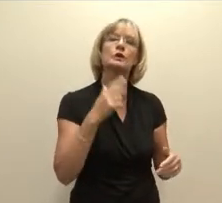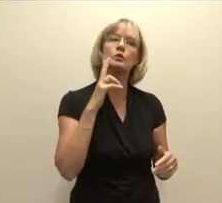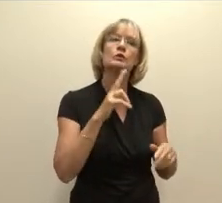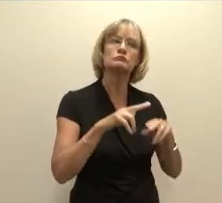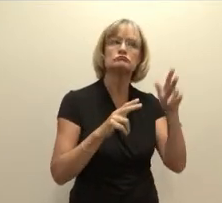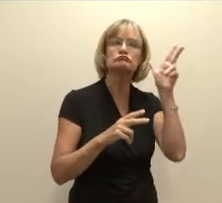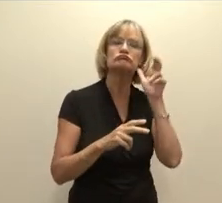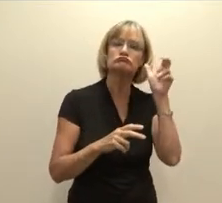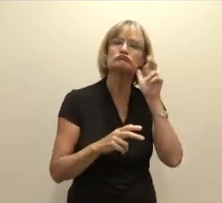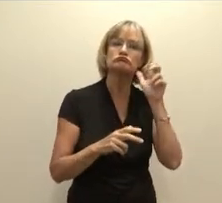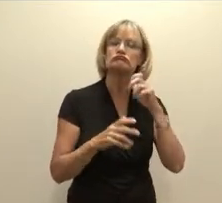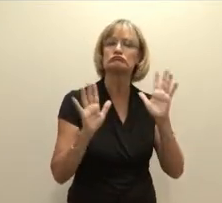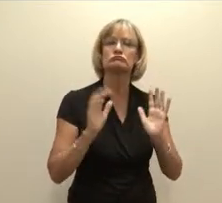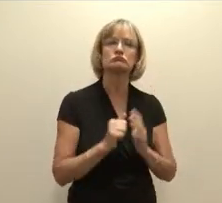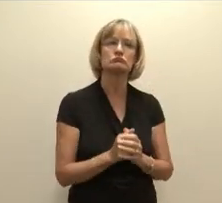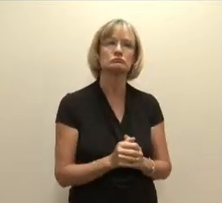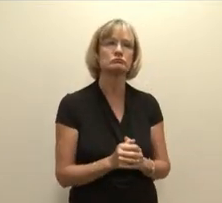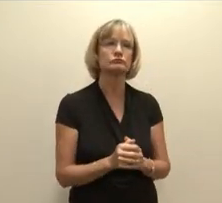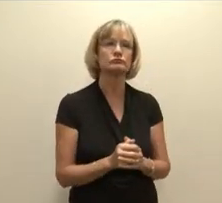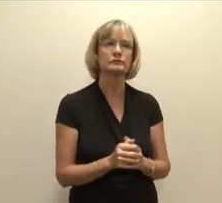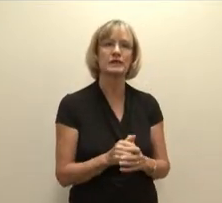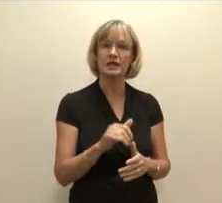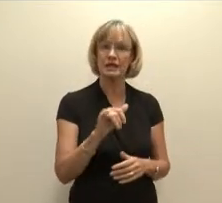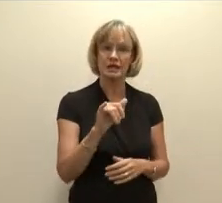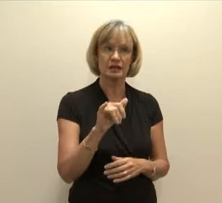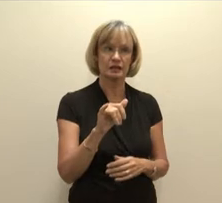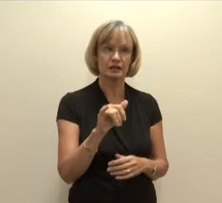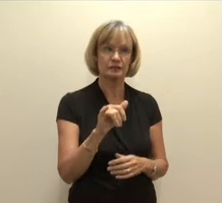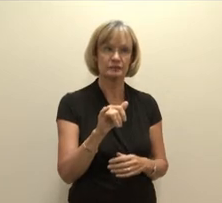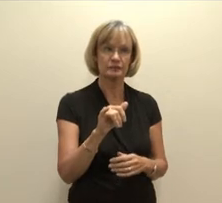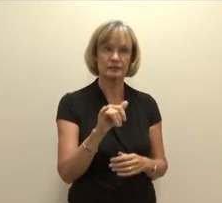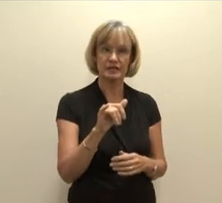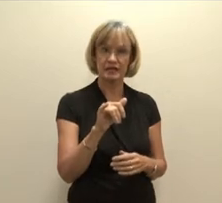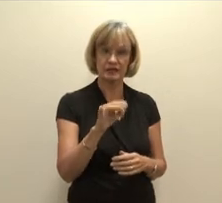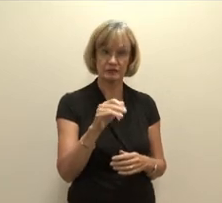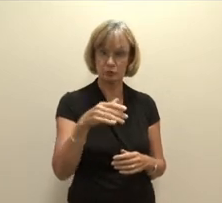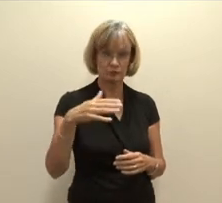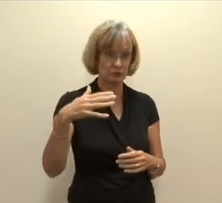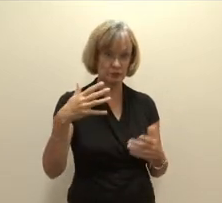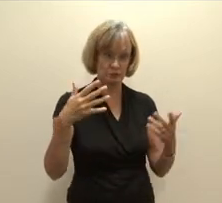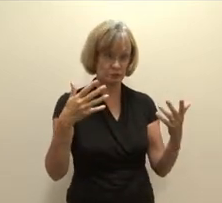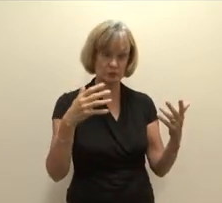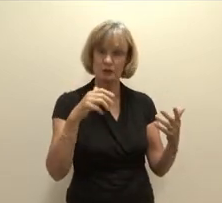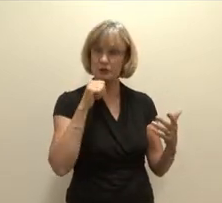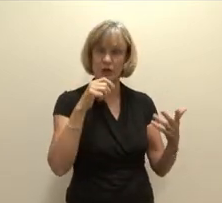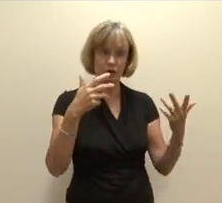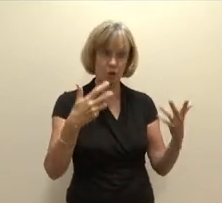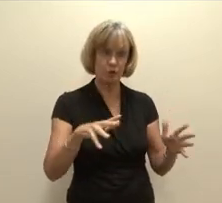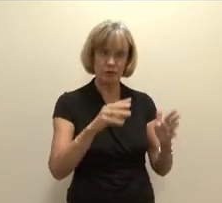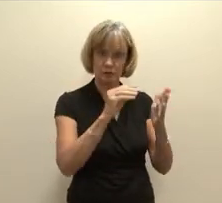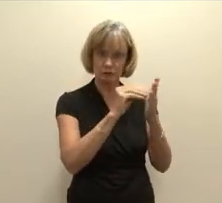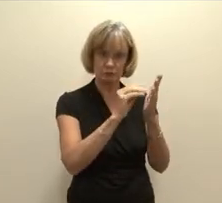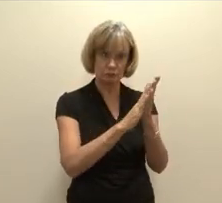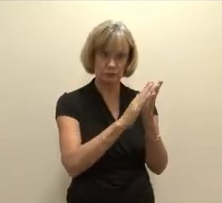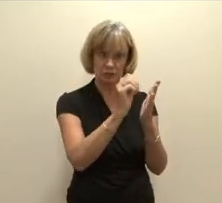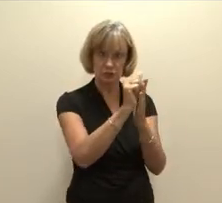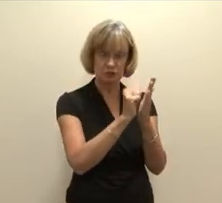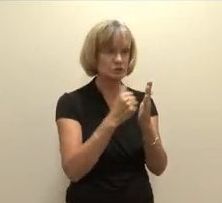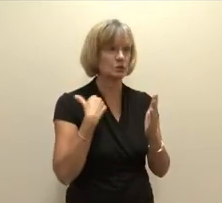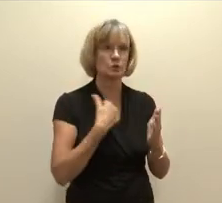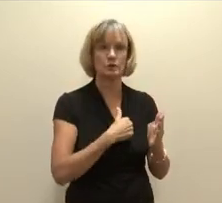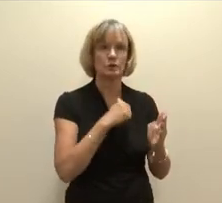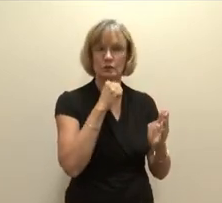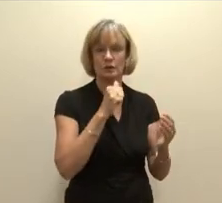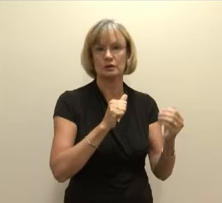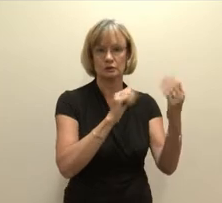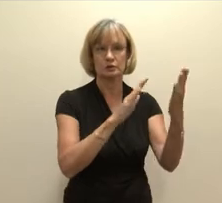of the board meeting that is not already listed on the agenda. Patrons addressing the board will be notified by Mr.